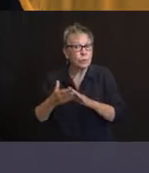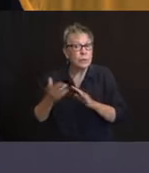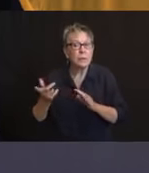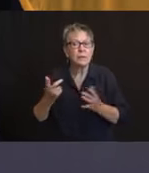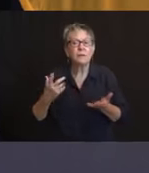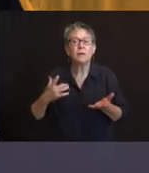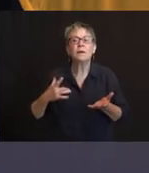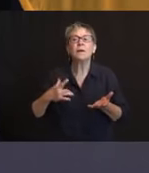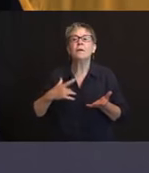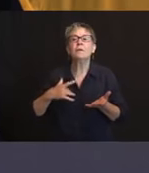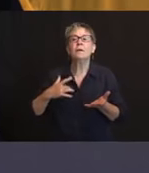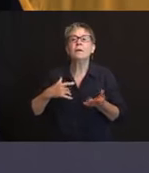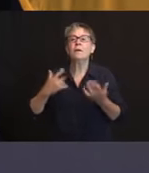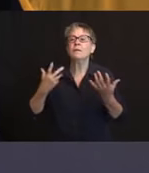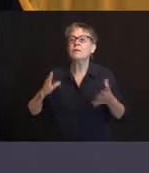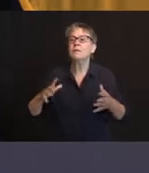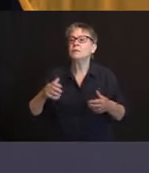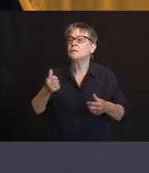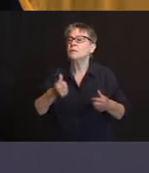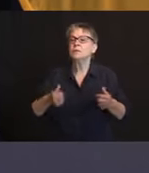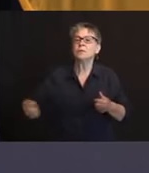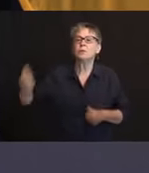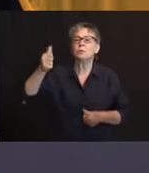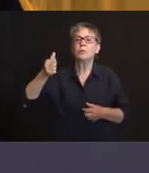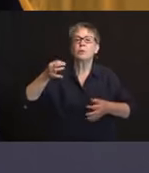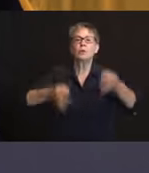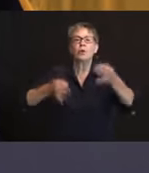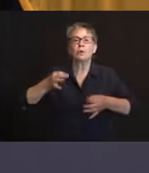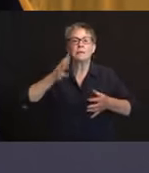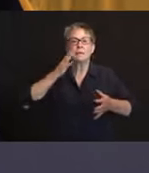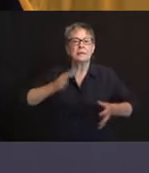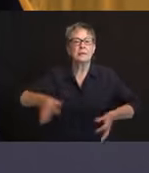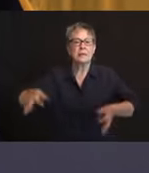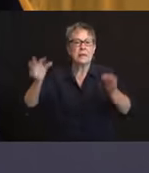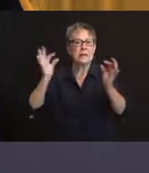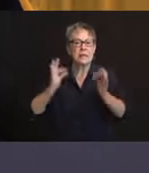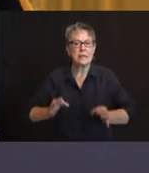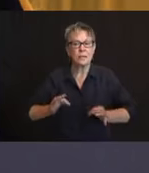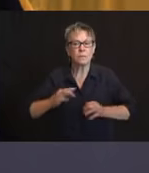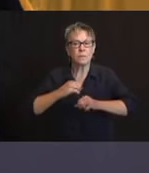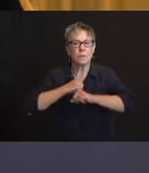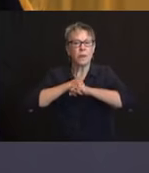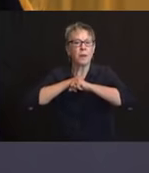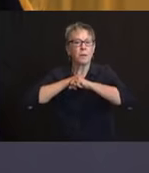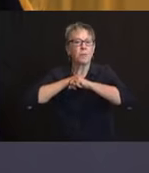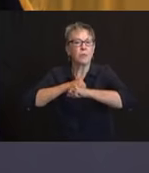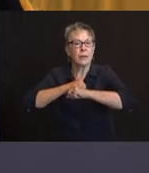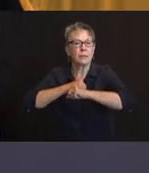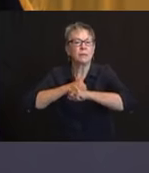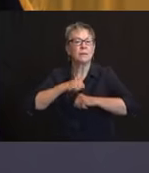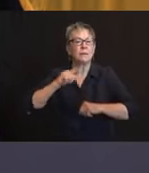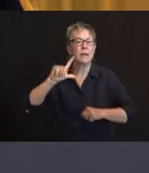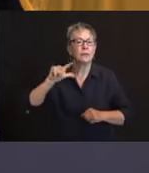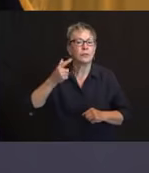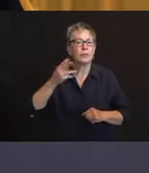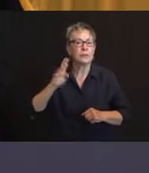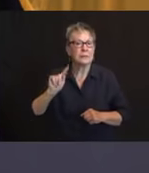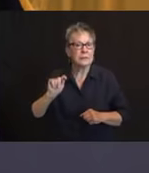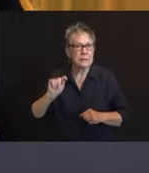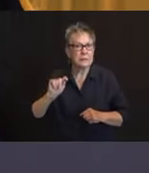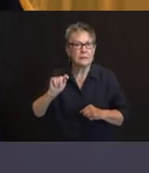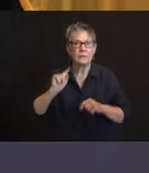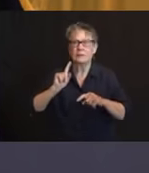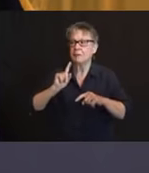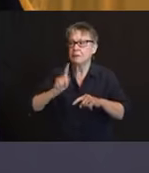allowing workers not to discriminate against transgender and gay Americans. Yeah. I spoke, Matt and